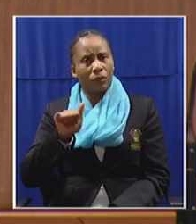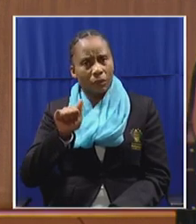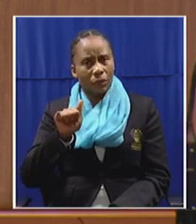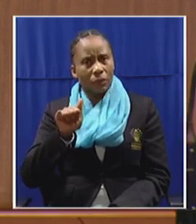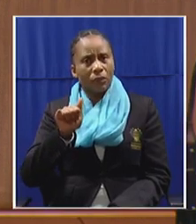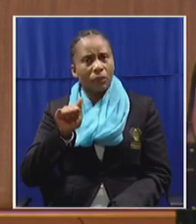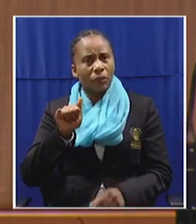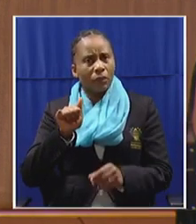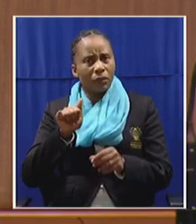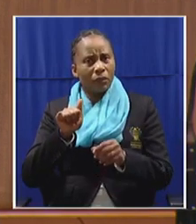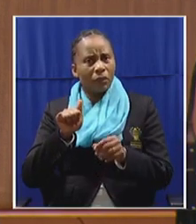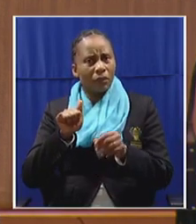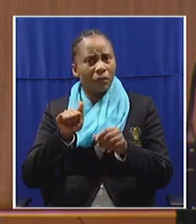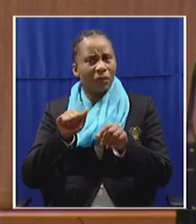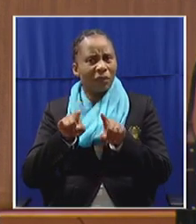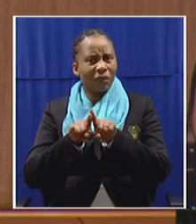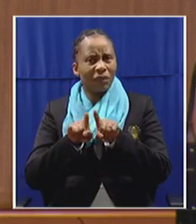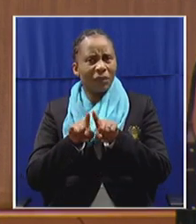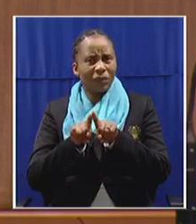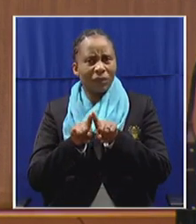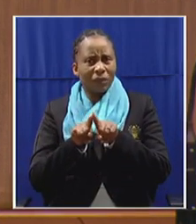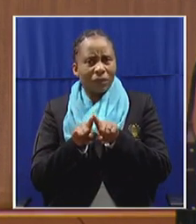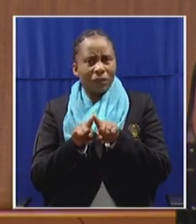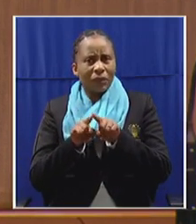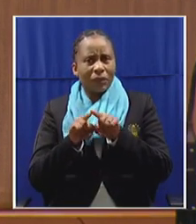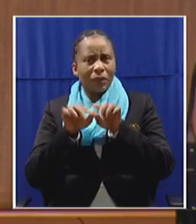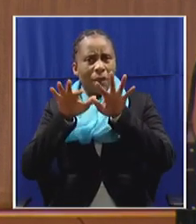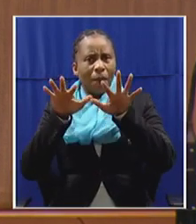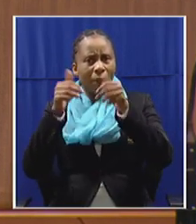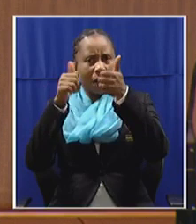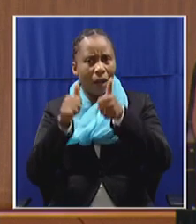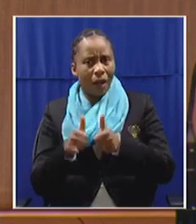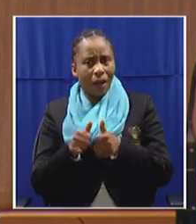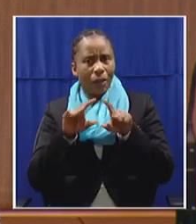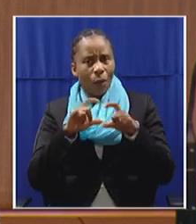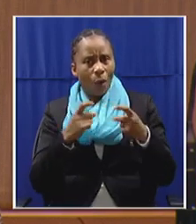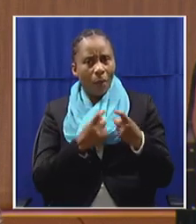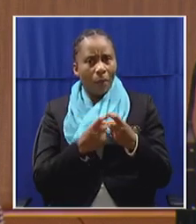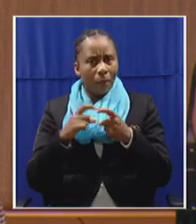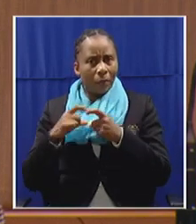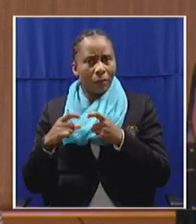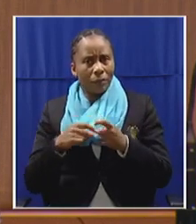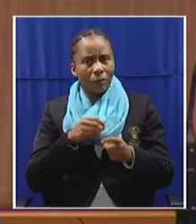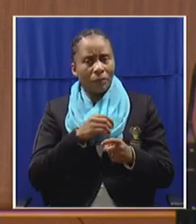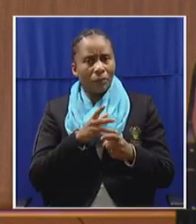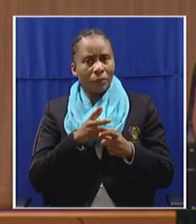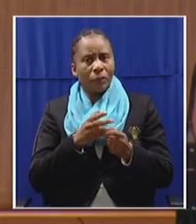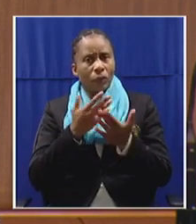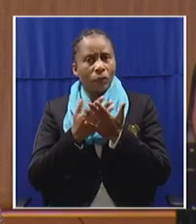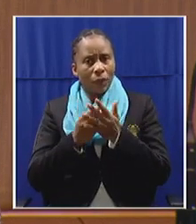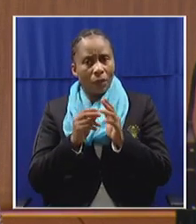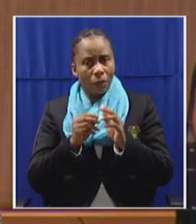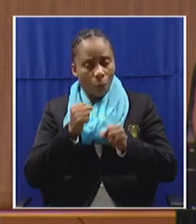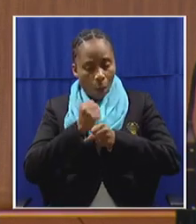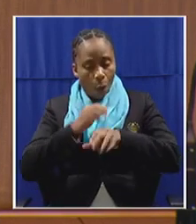institutions such as Public Accounts Committee as to address the flagged and non-compliance issues